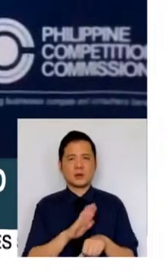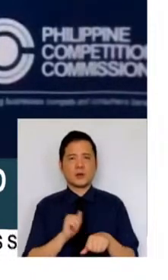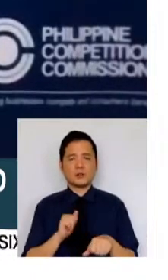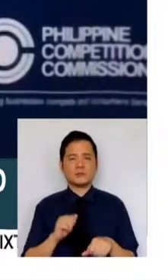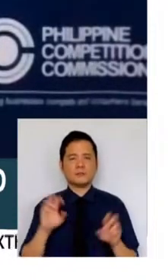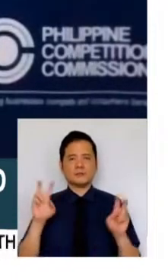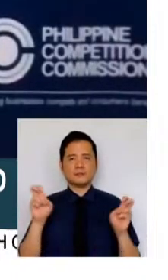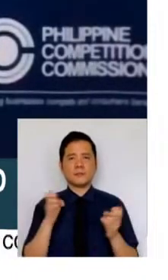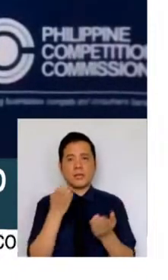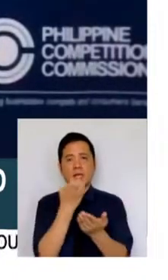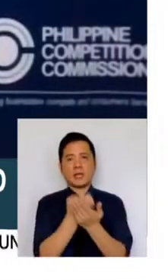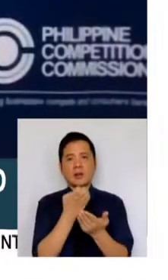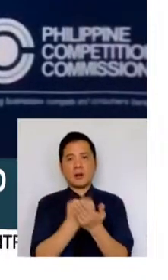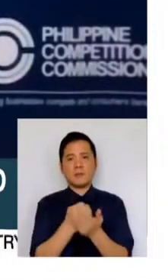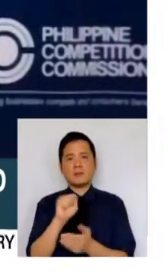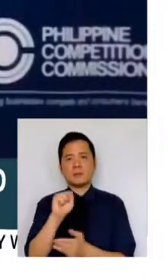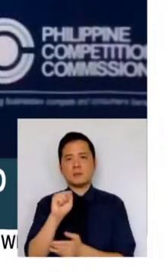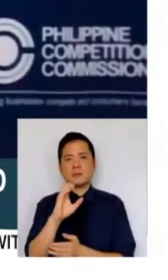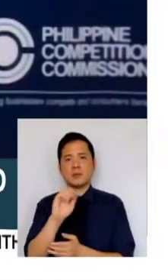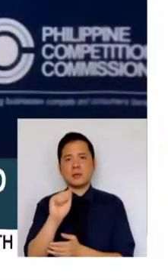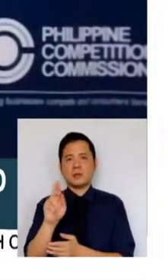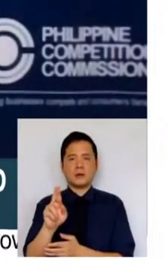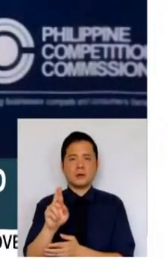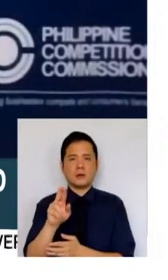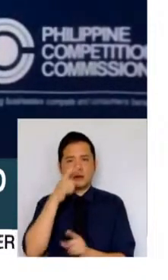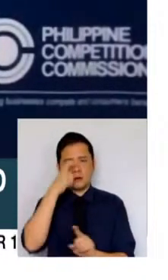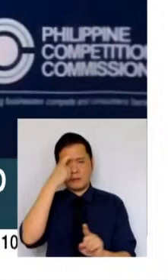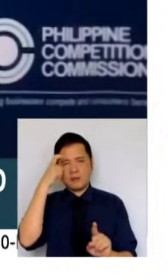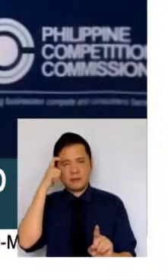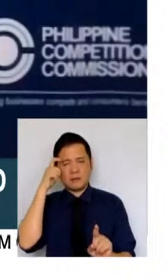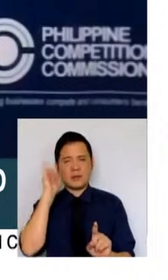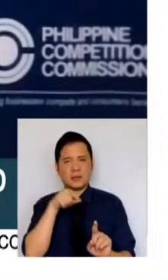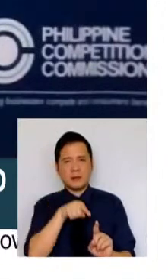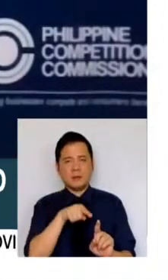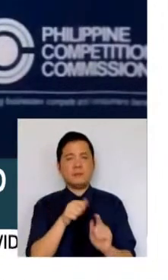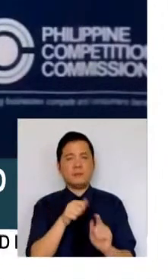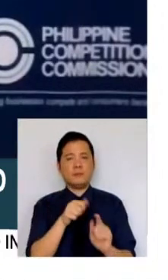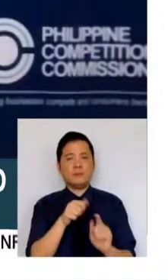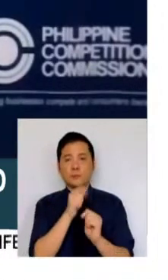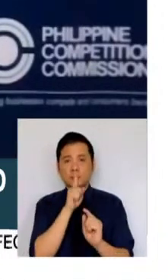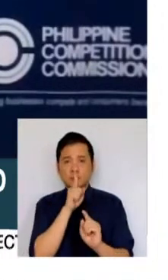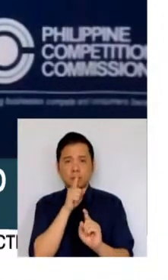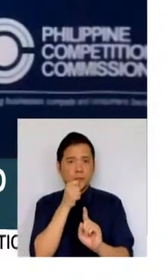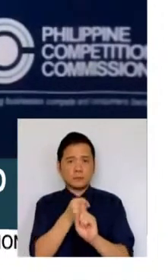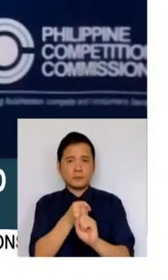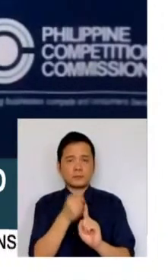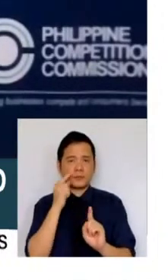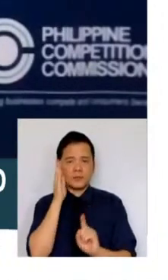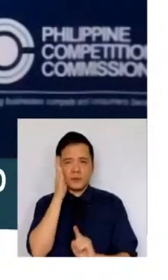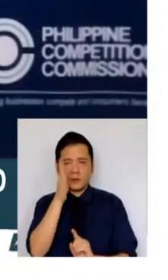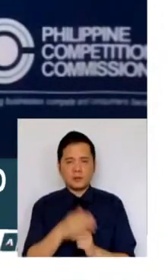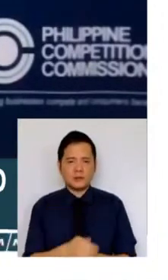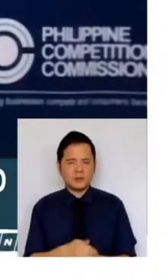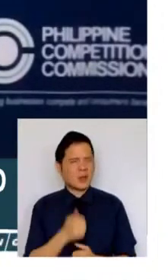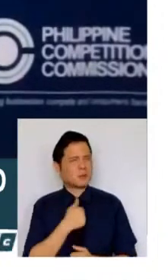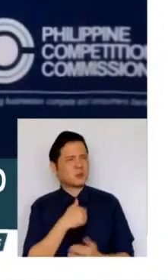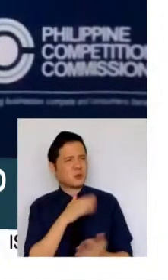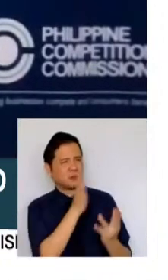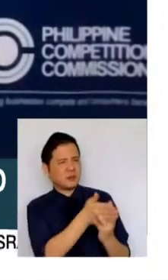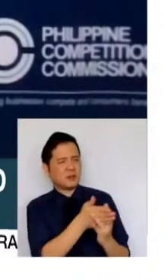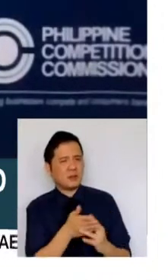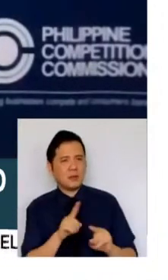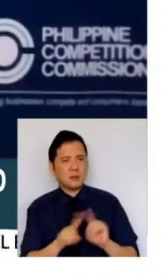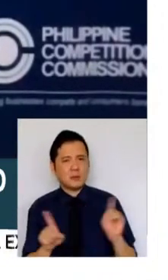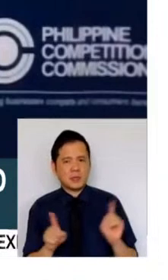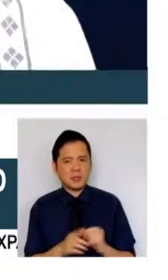scars that will have impact in the future. Yeah, so I guess, I'm sorry to cut you there, Chairman. So I